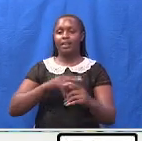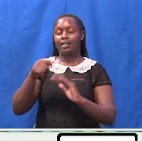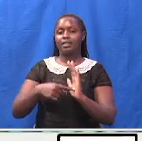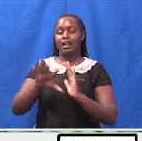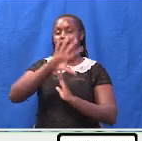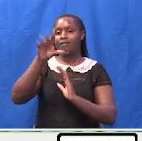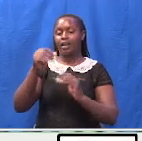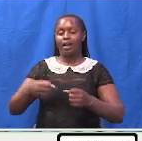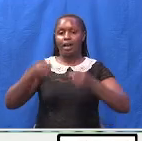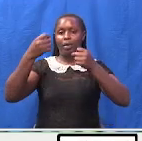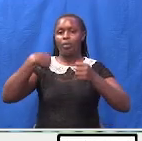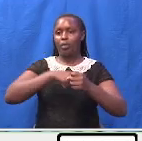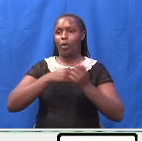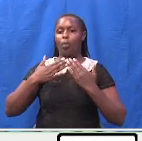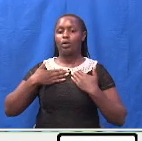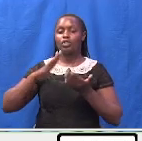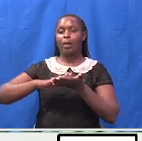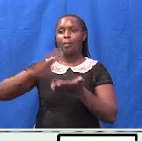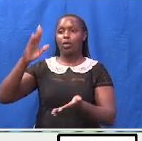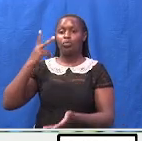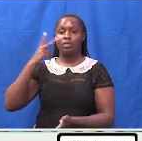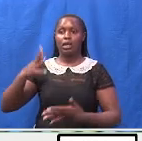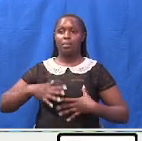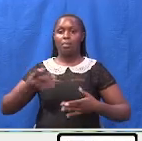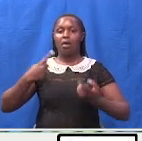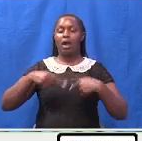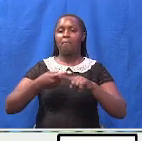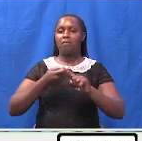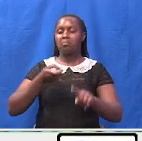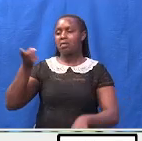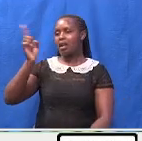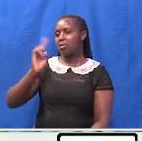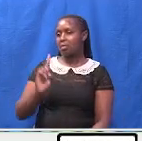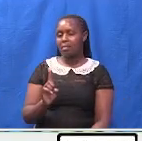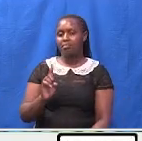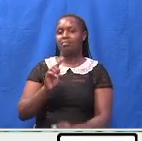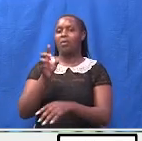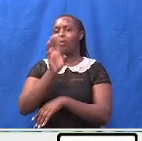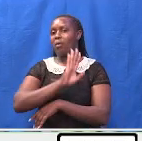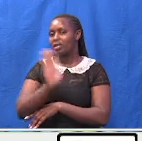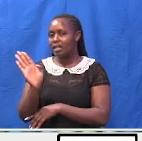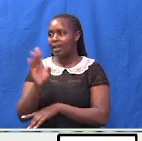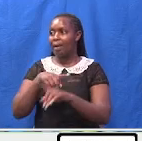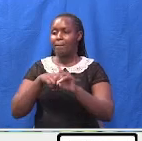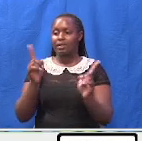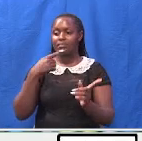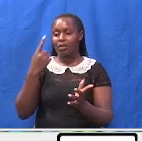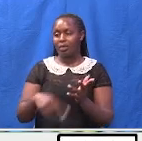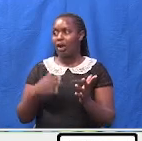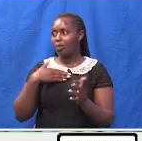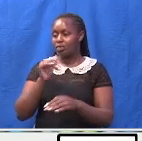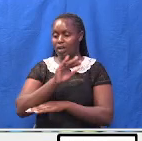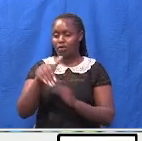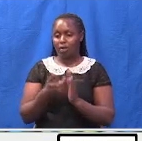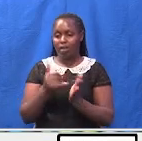have more of Kilifians participating. You've seen many people coming from Nairobi, you've seen people coming from all the way from Western. But next year, I want to challenge you that